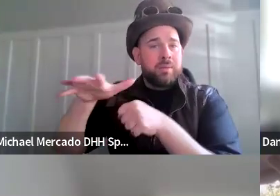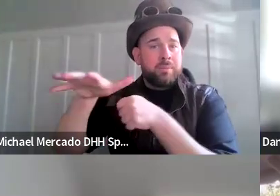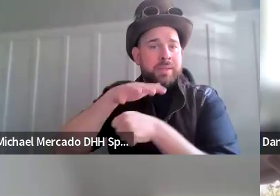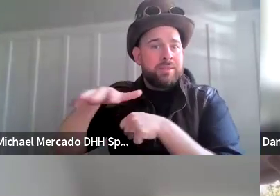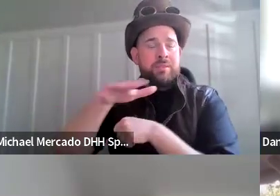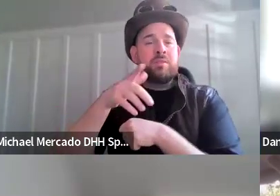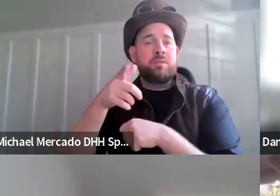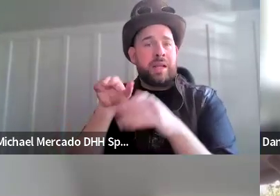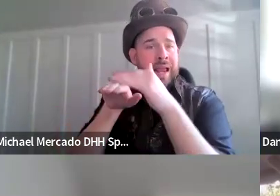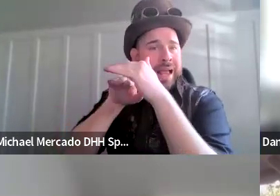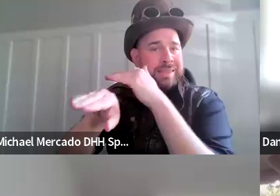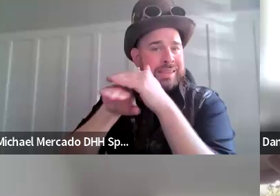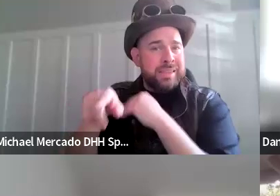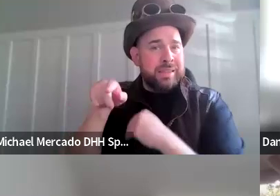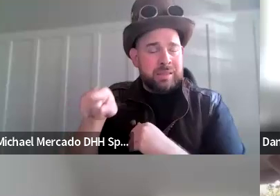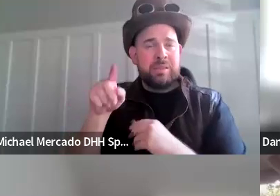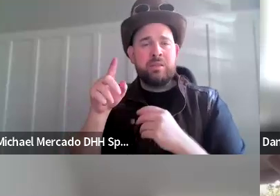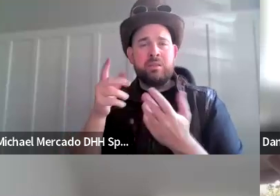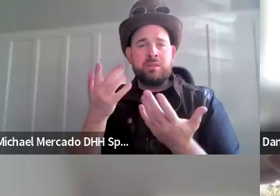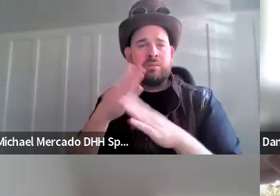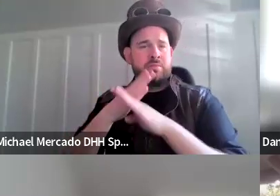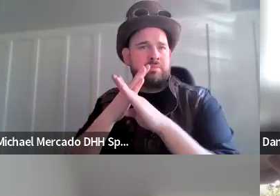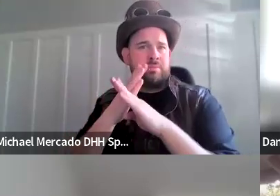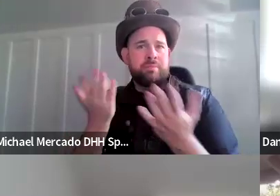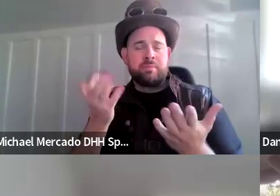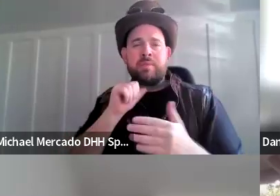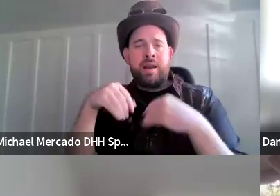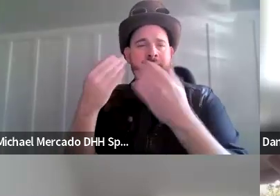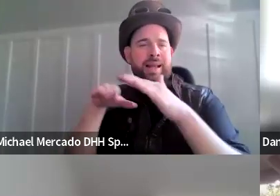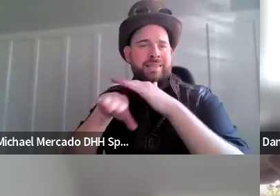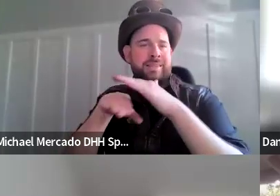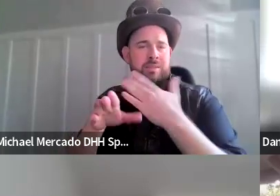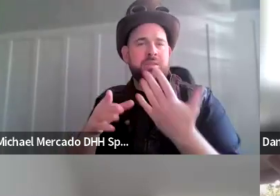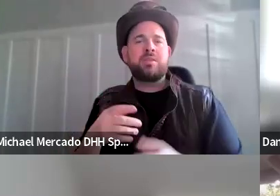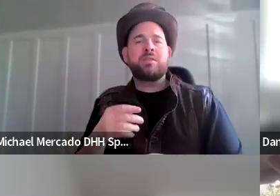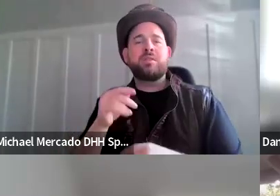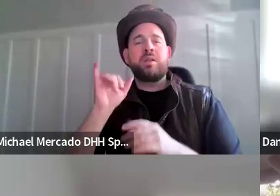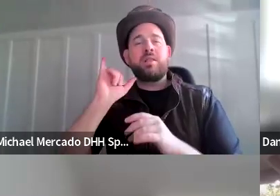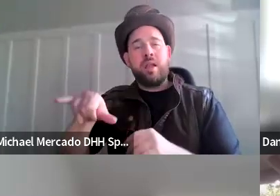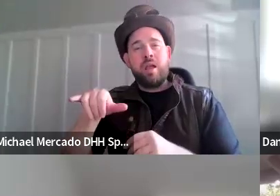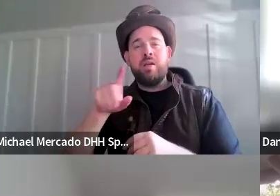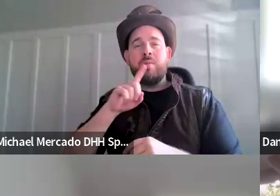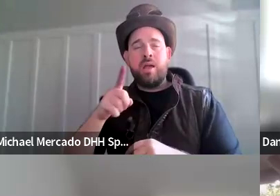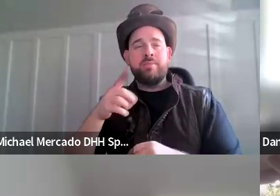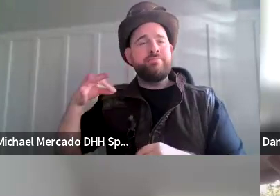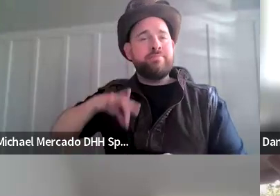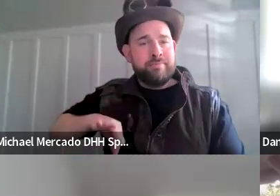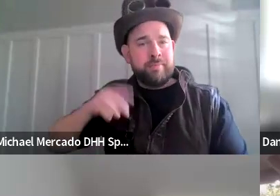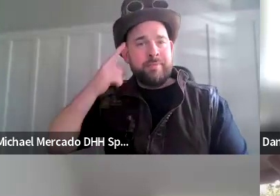have captions, a workspace that might not be accessible, and what those barriers might be.